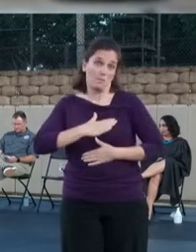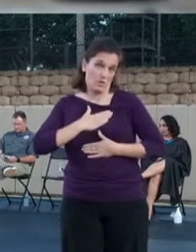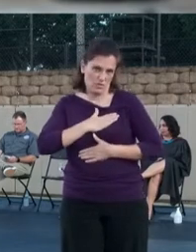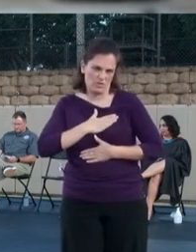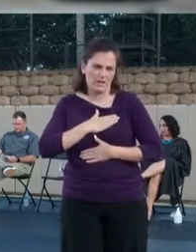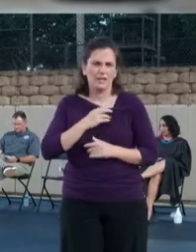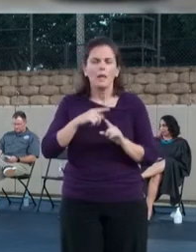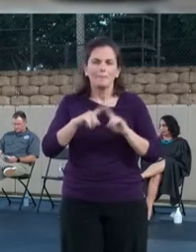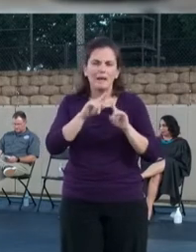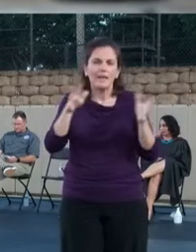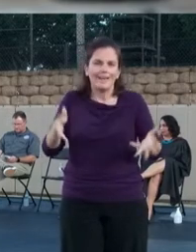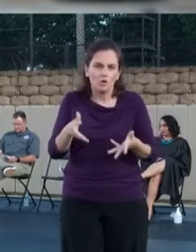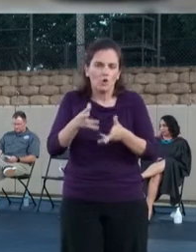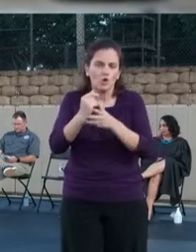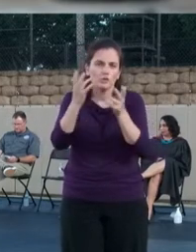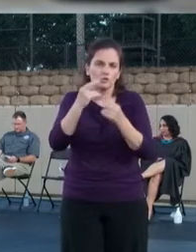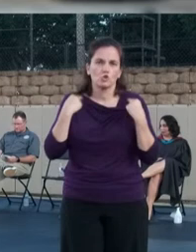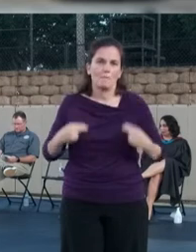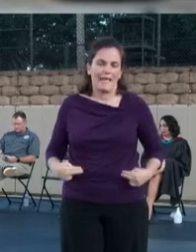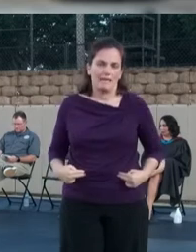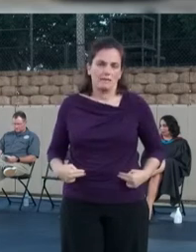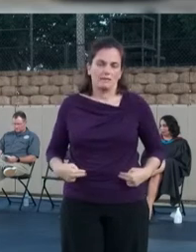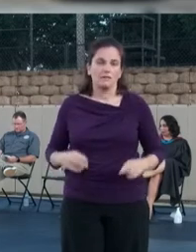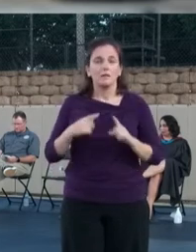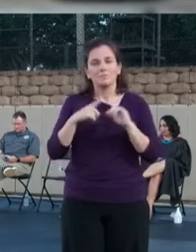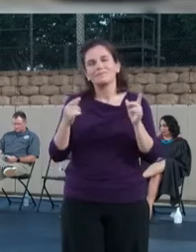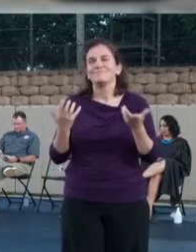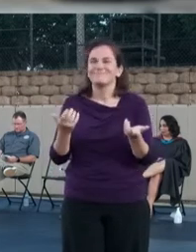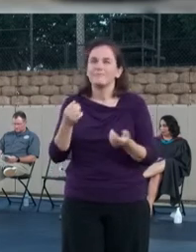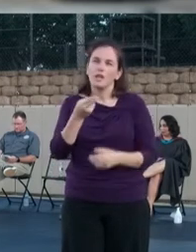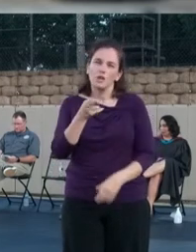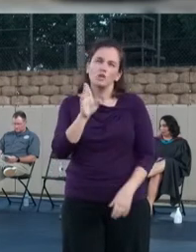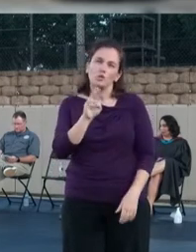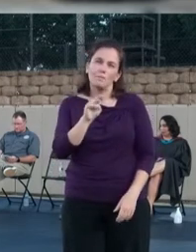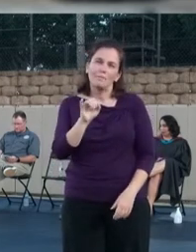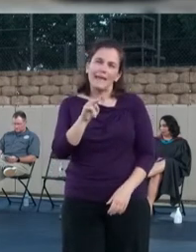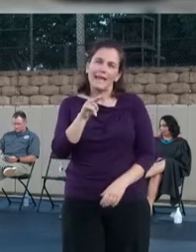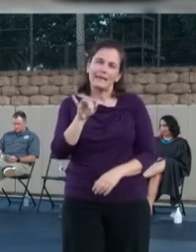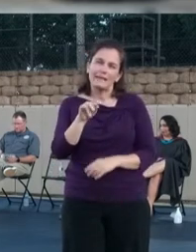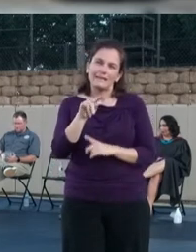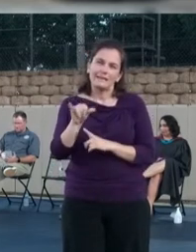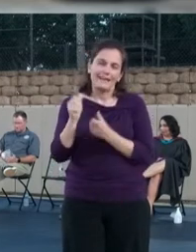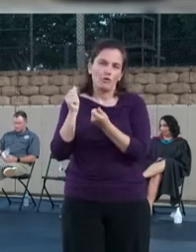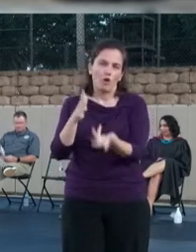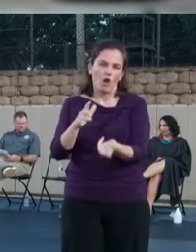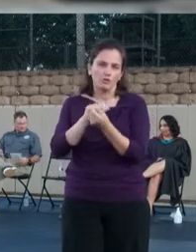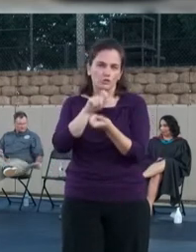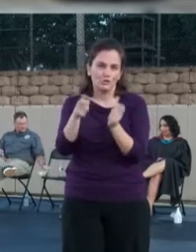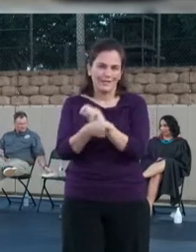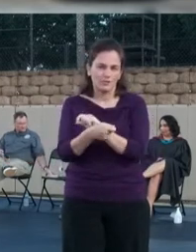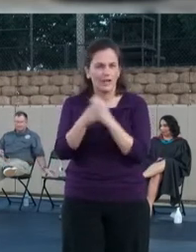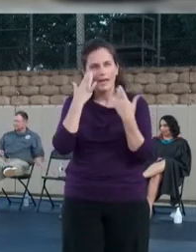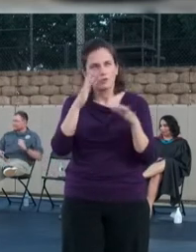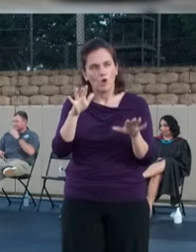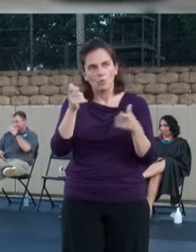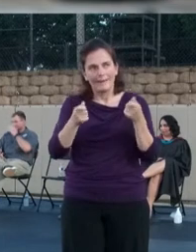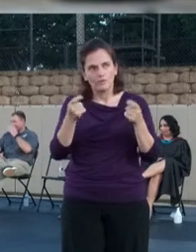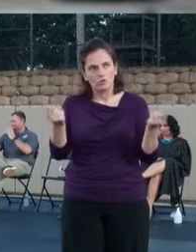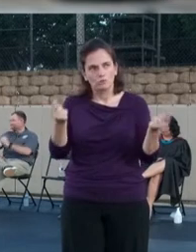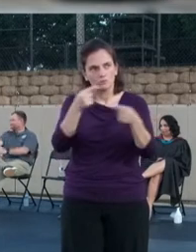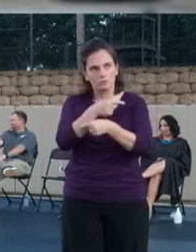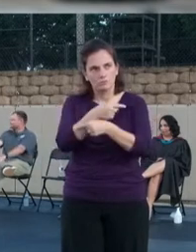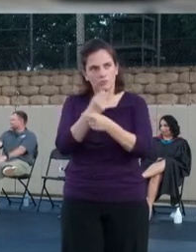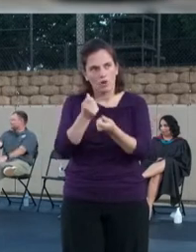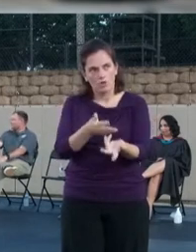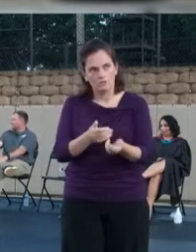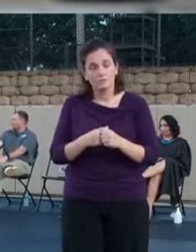rather, humanity drives change. I haven't really figured out which is which. The point is that the beauty